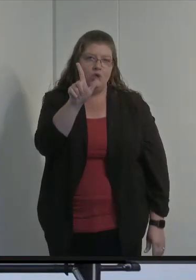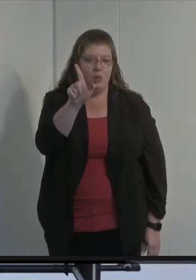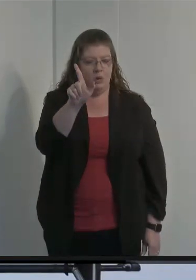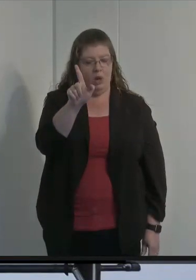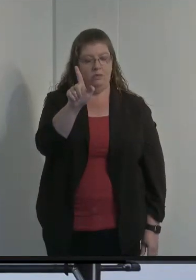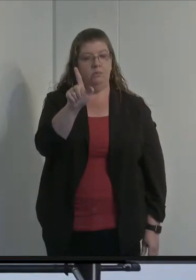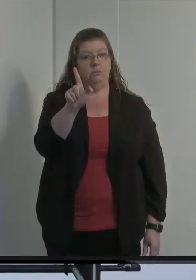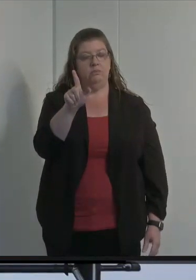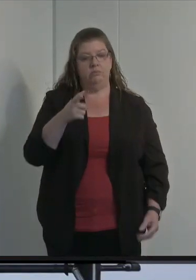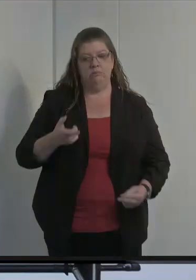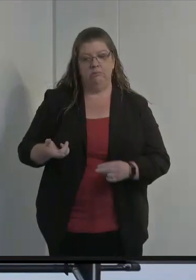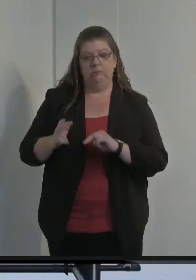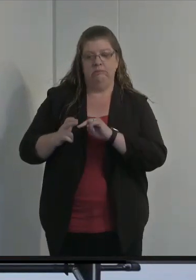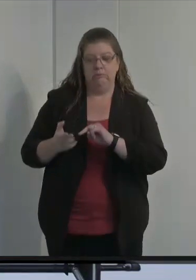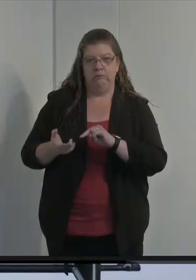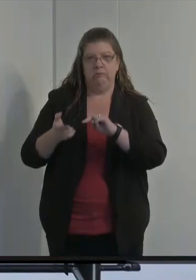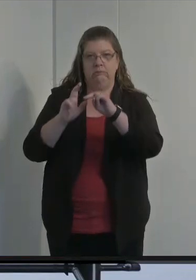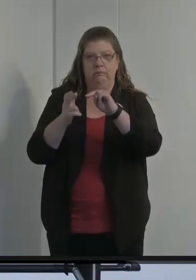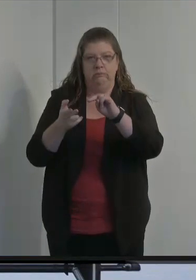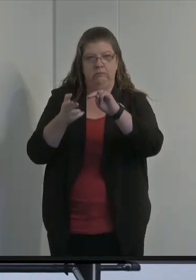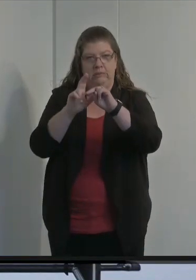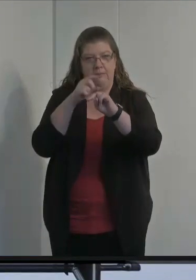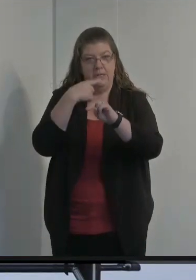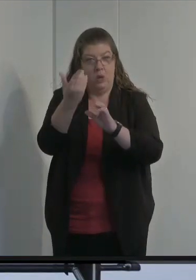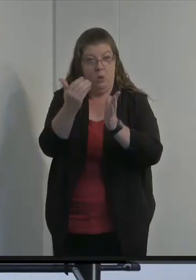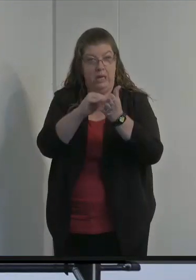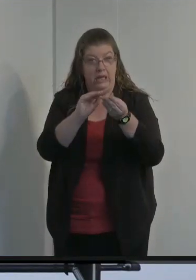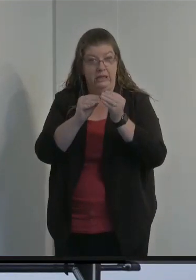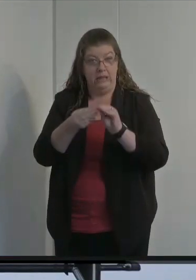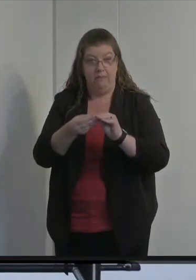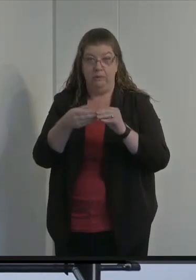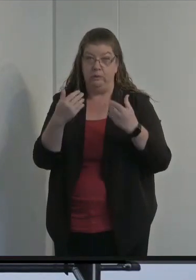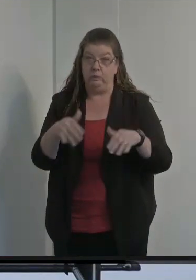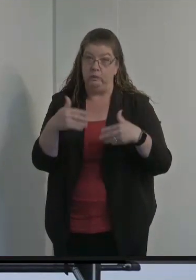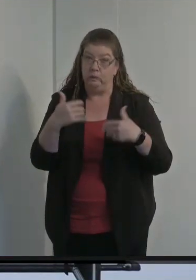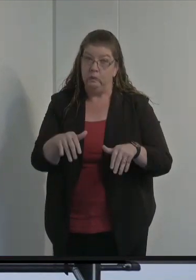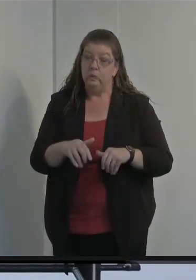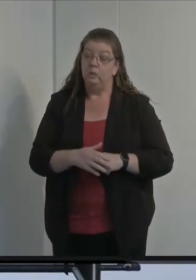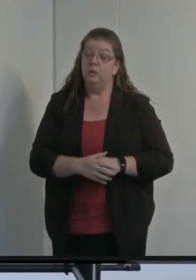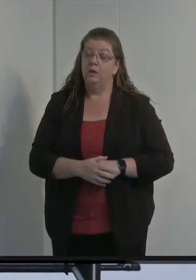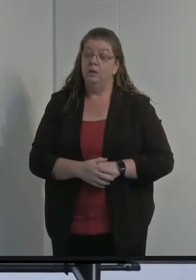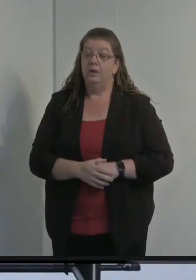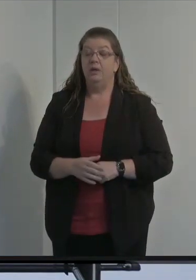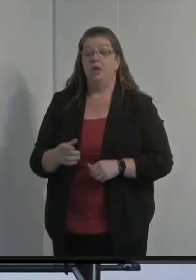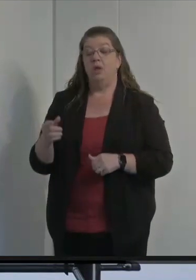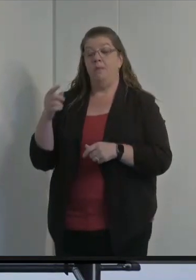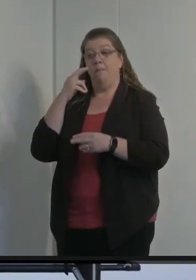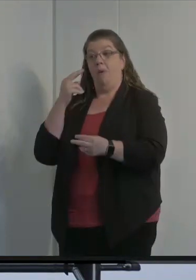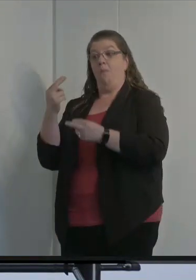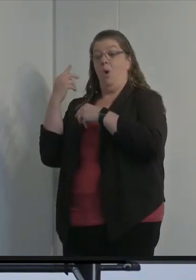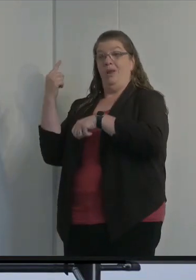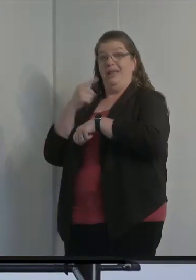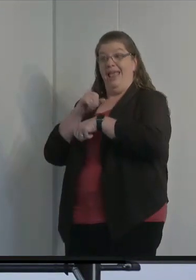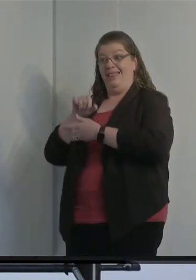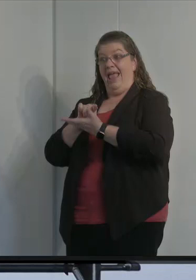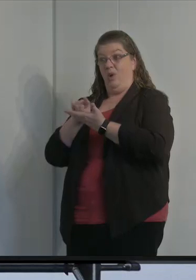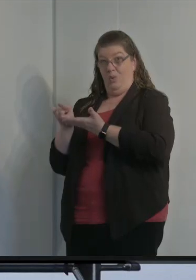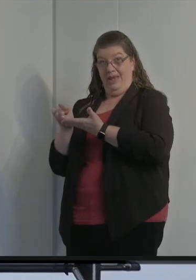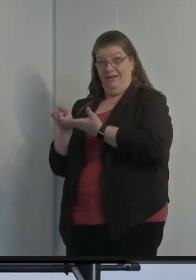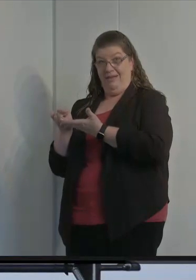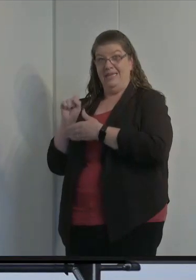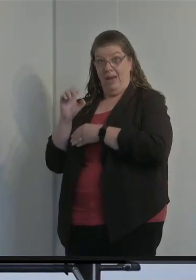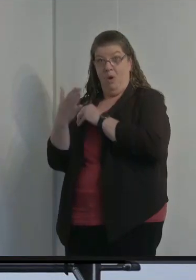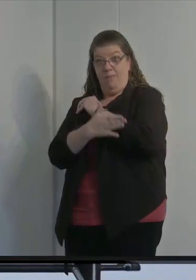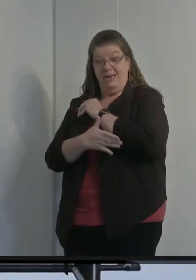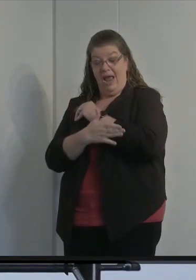121. I'll repeat those numbers to emphasize this point. The week leading up to Memorial Day, Santa Barbara County